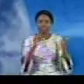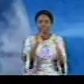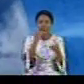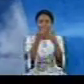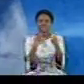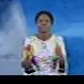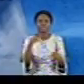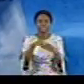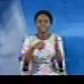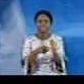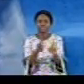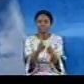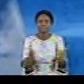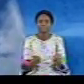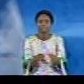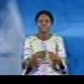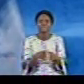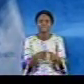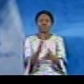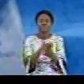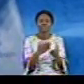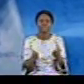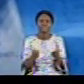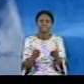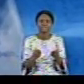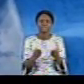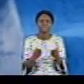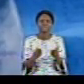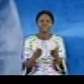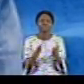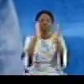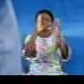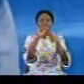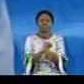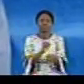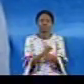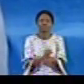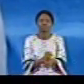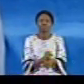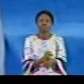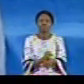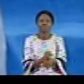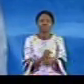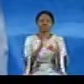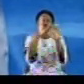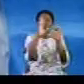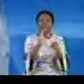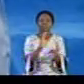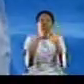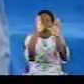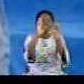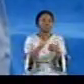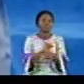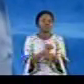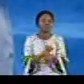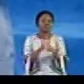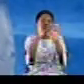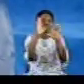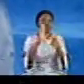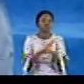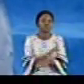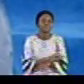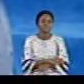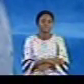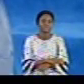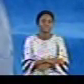Something astounding, something baffling, something cheering, wonderful. Today I have with me Sister